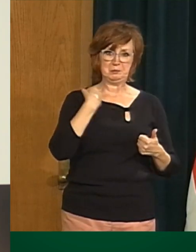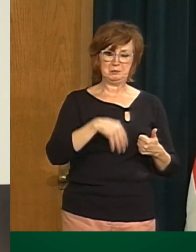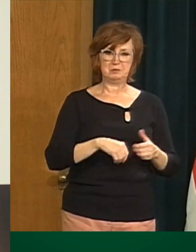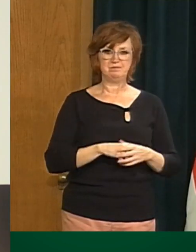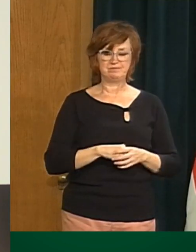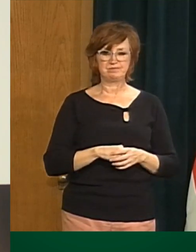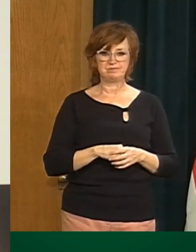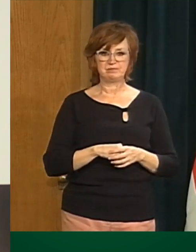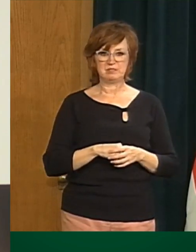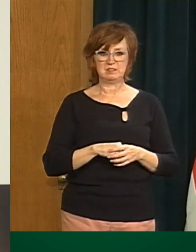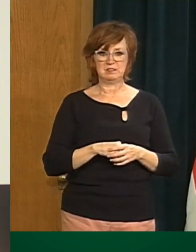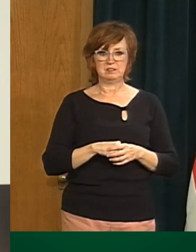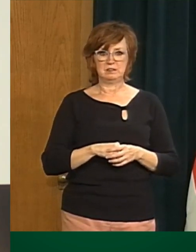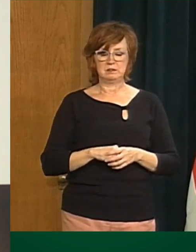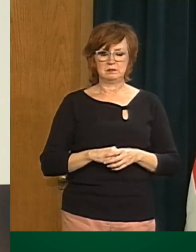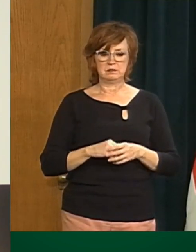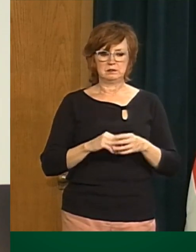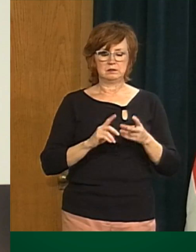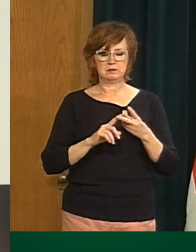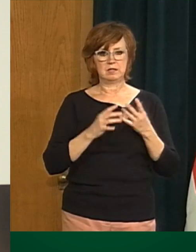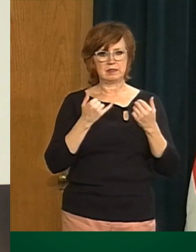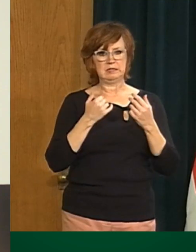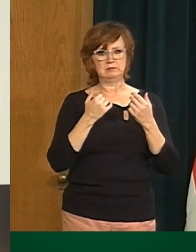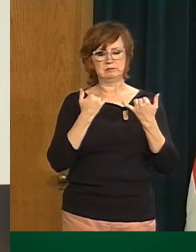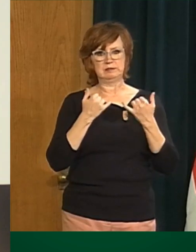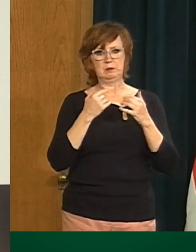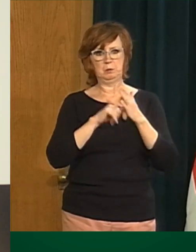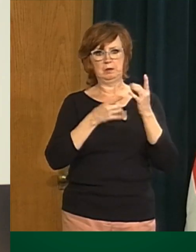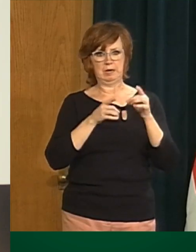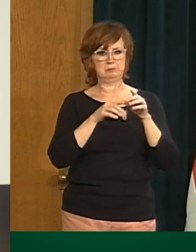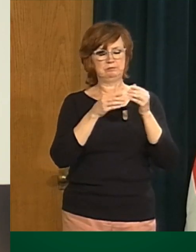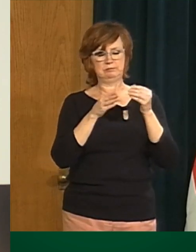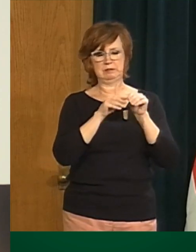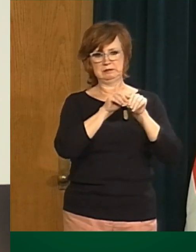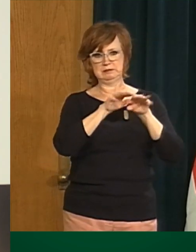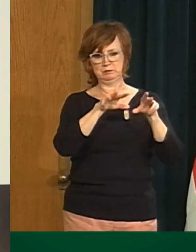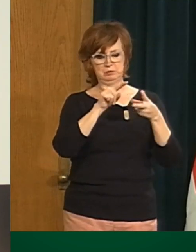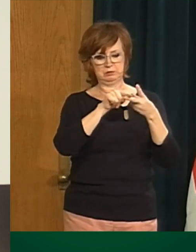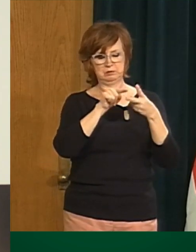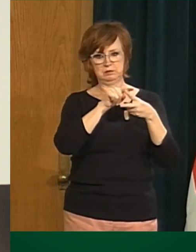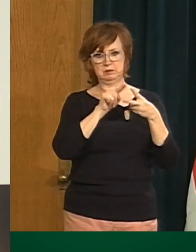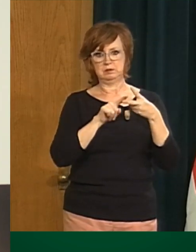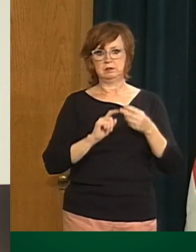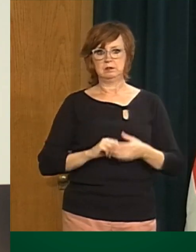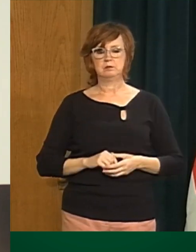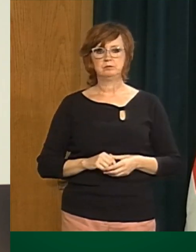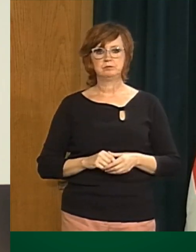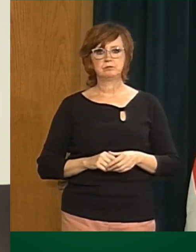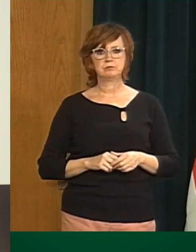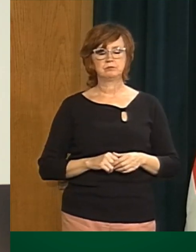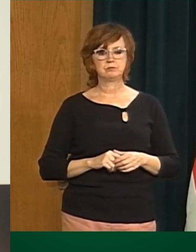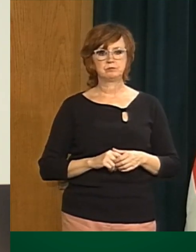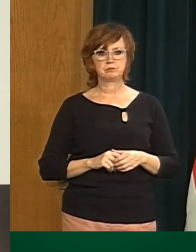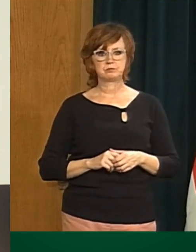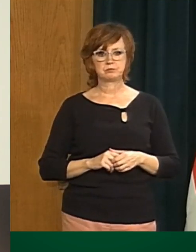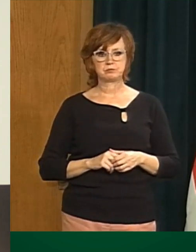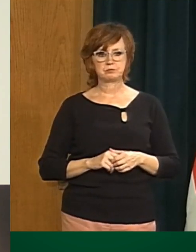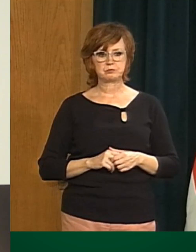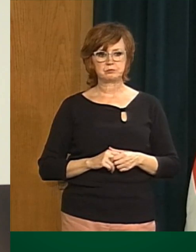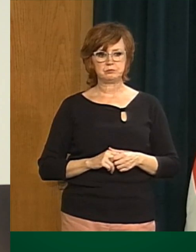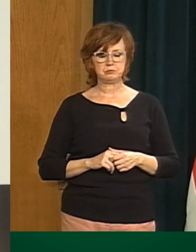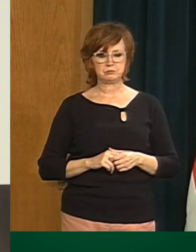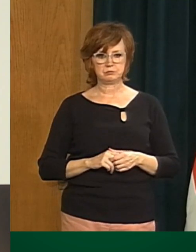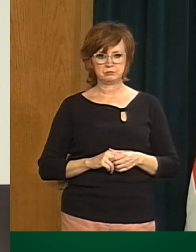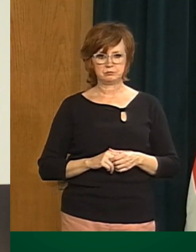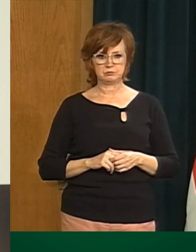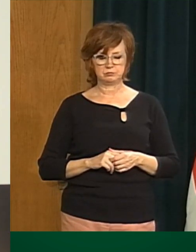many communities in the north. We've also heard of many examples of leadership by communities and members of the community